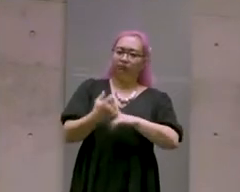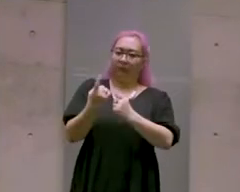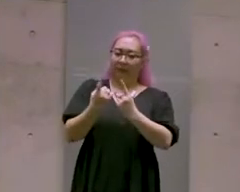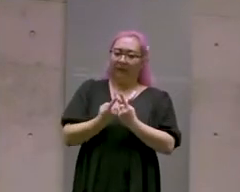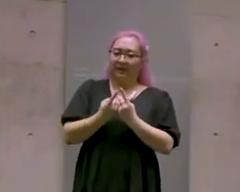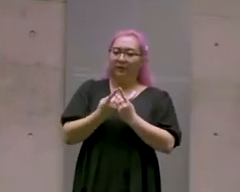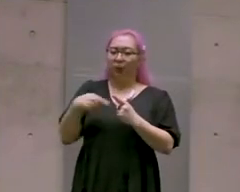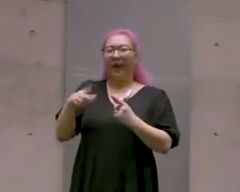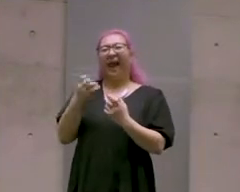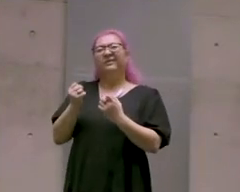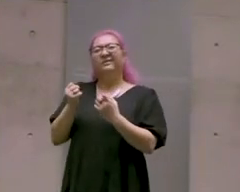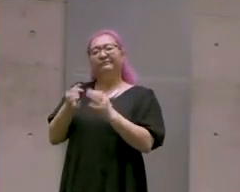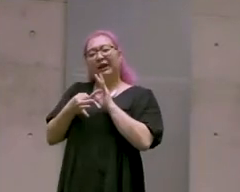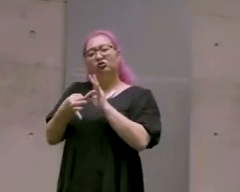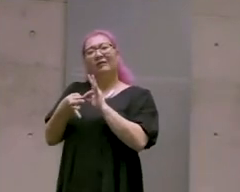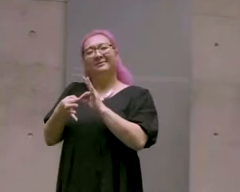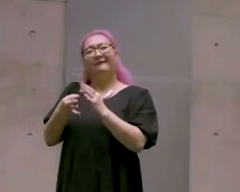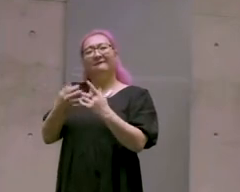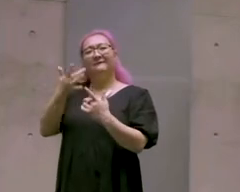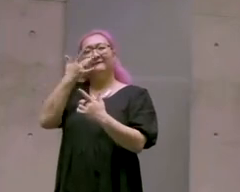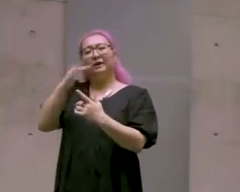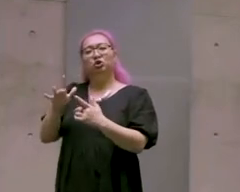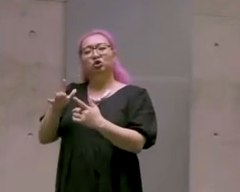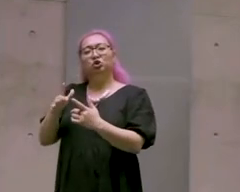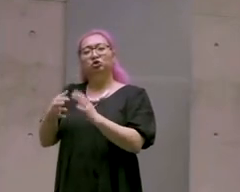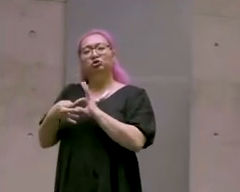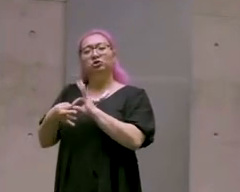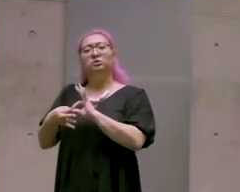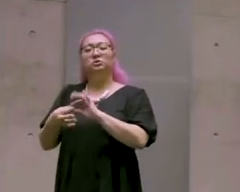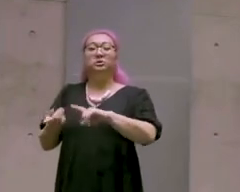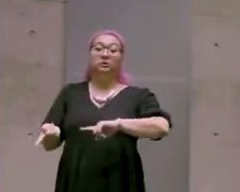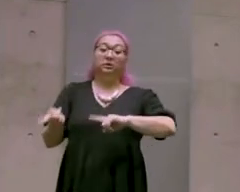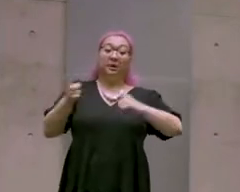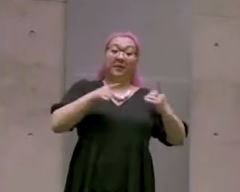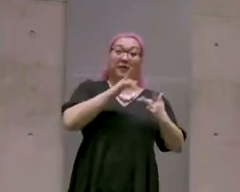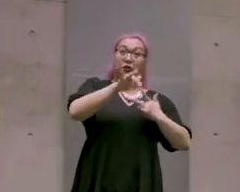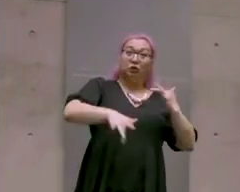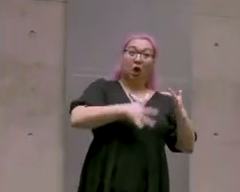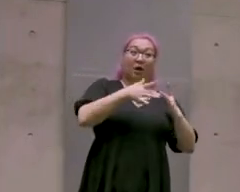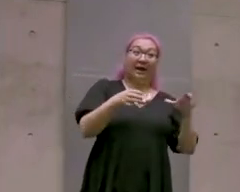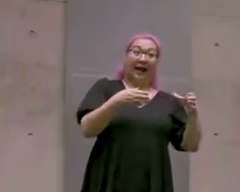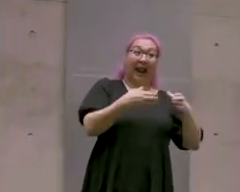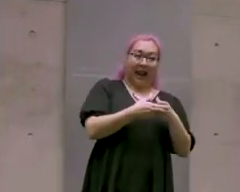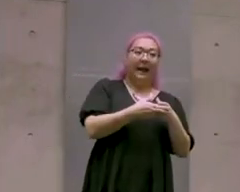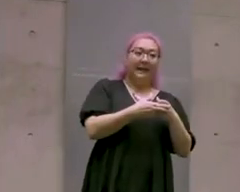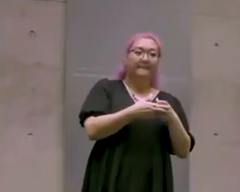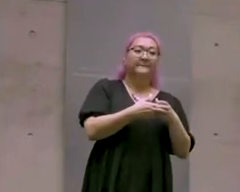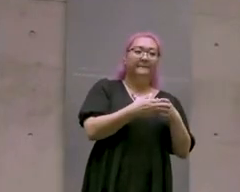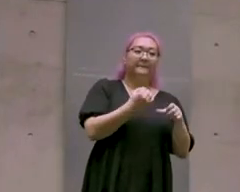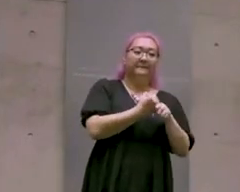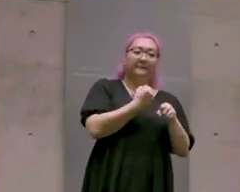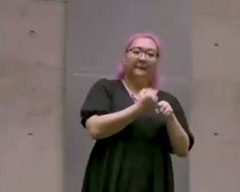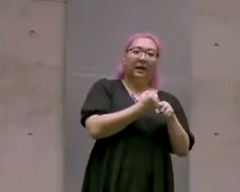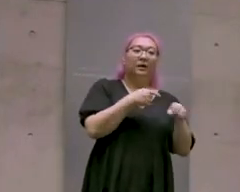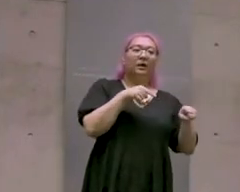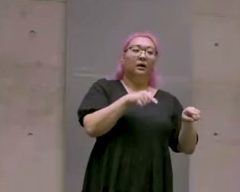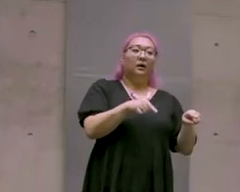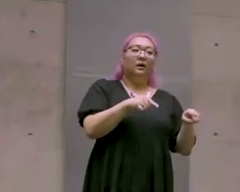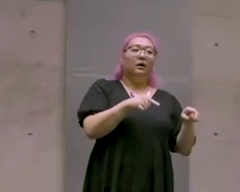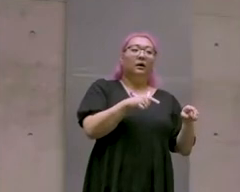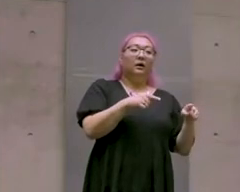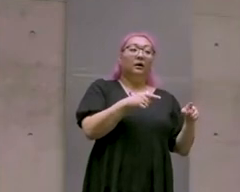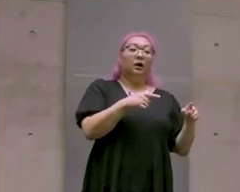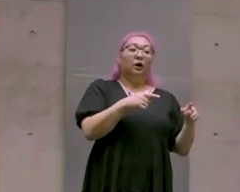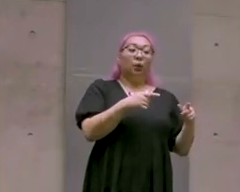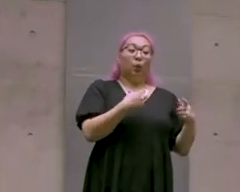fun, quick projects we could make with a small team and really play to the strengths of who was in the team. We had basically me